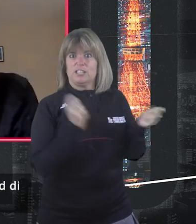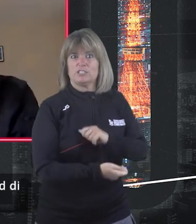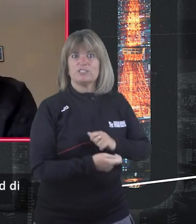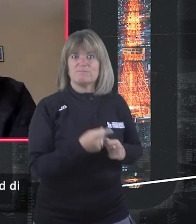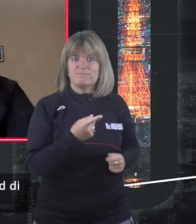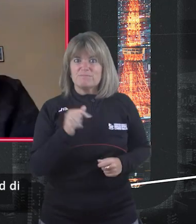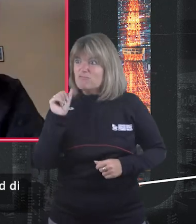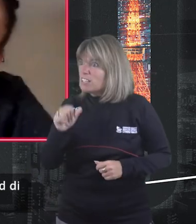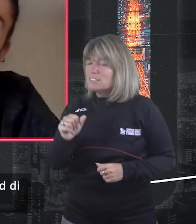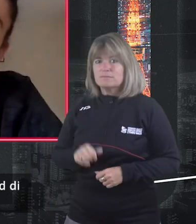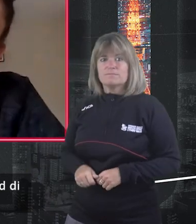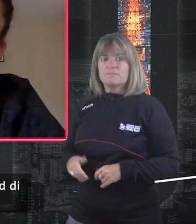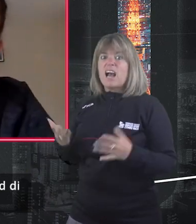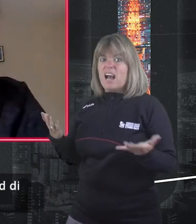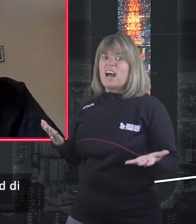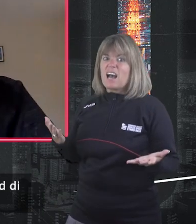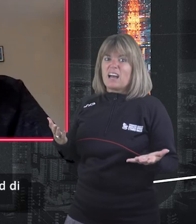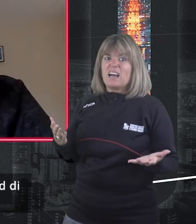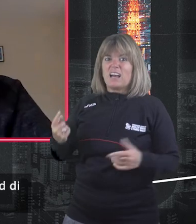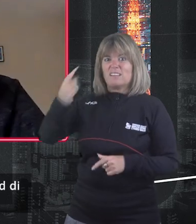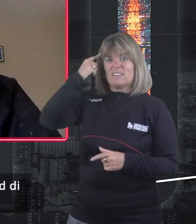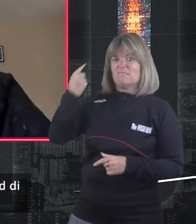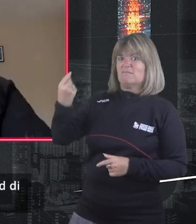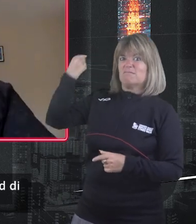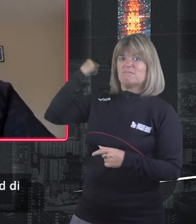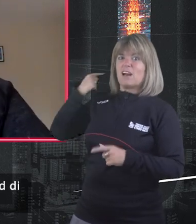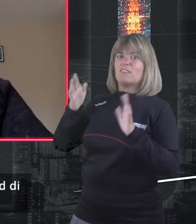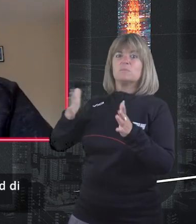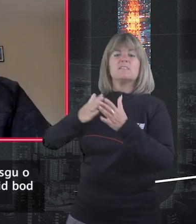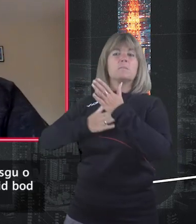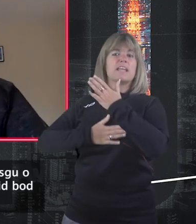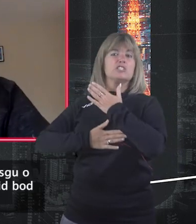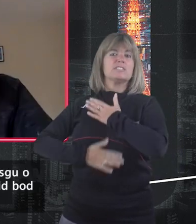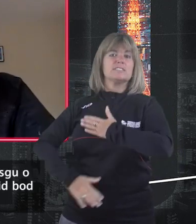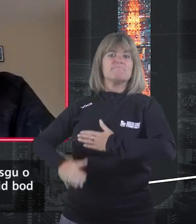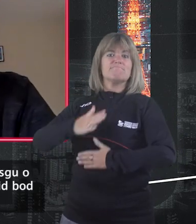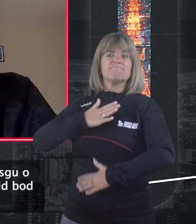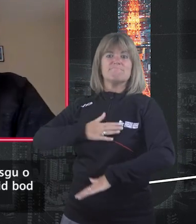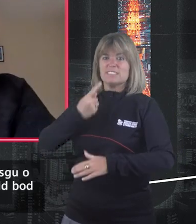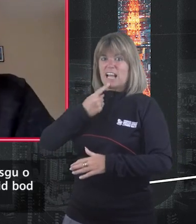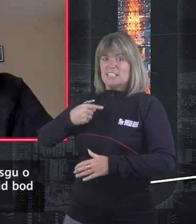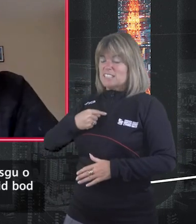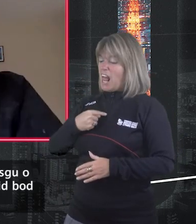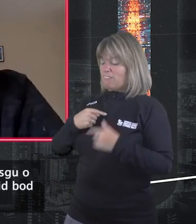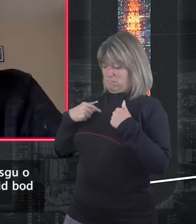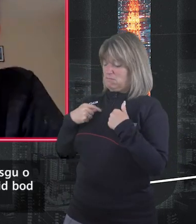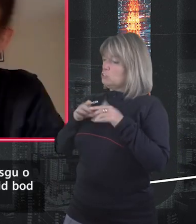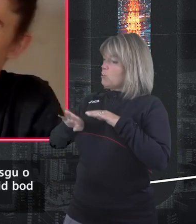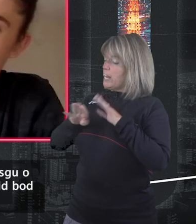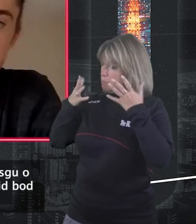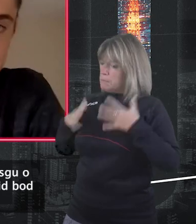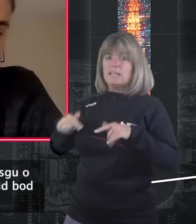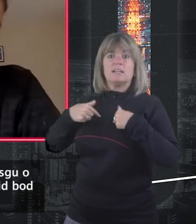for us, we've just got to be patient. Tell yourself you've done all the training. Don't be impatient. Just if you're having a bad